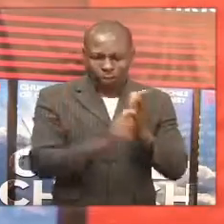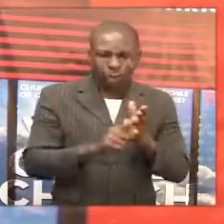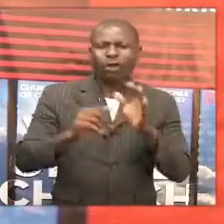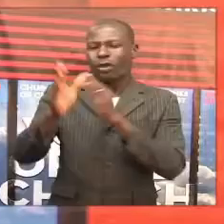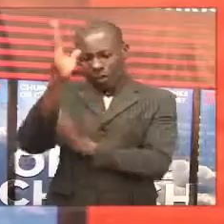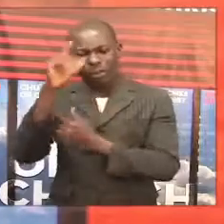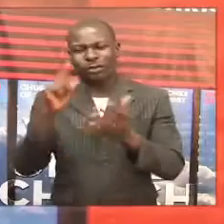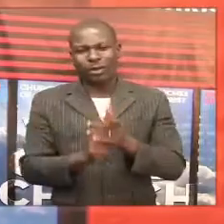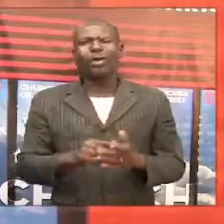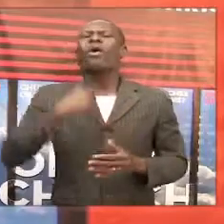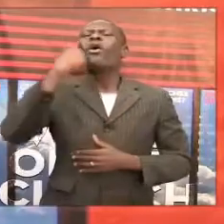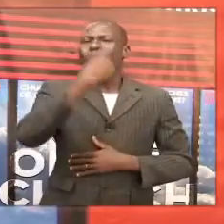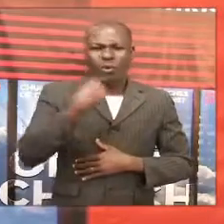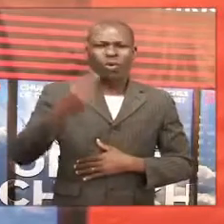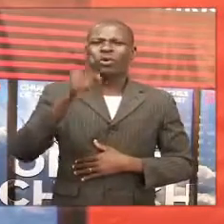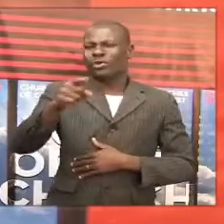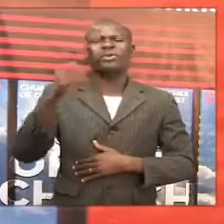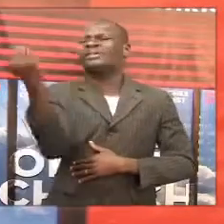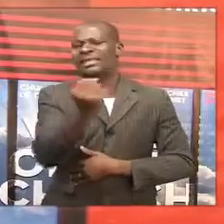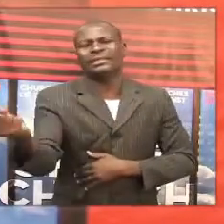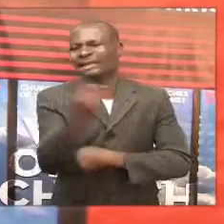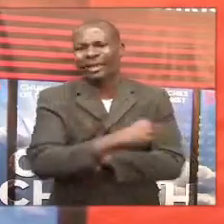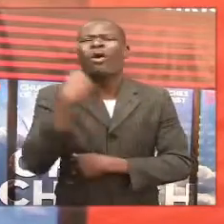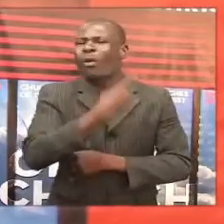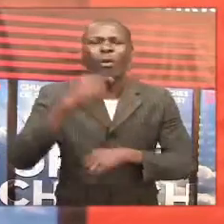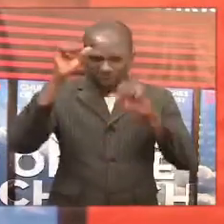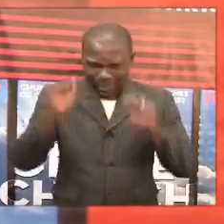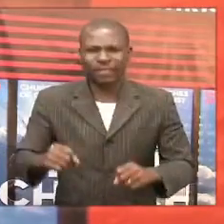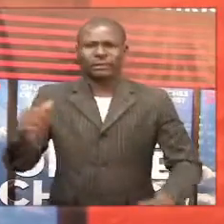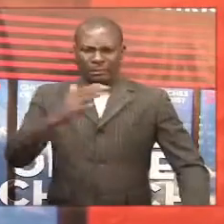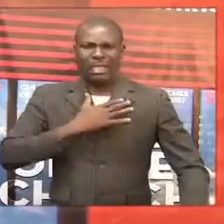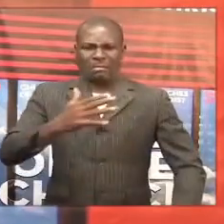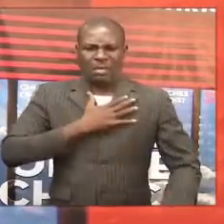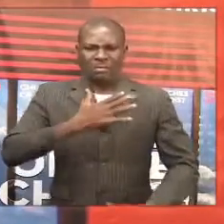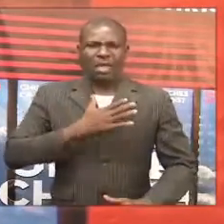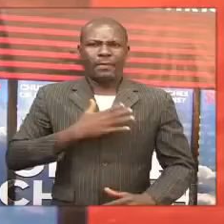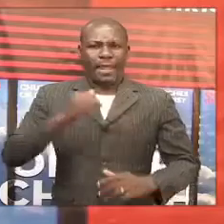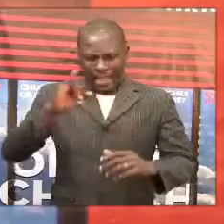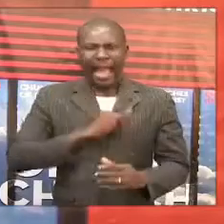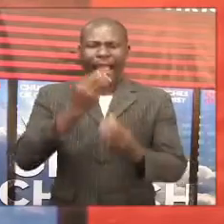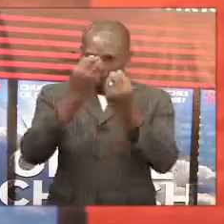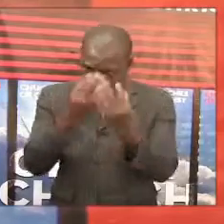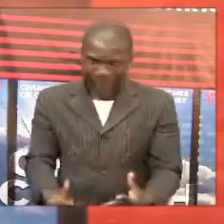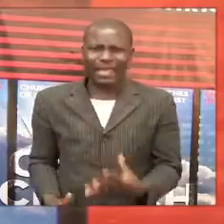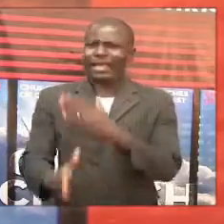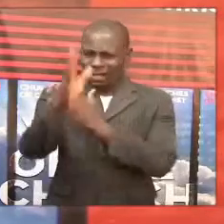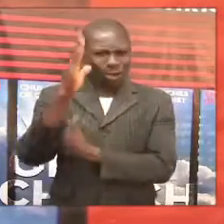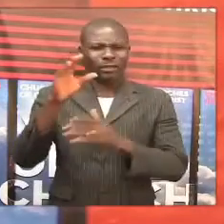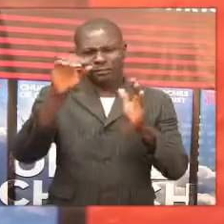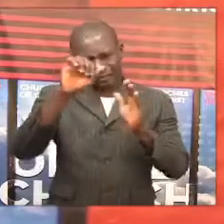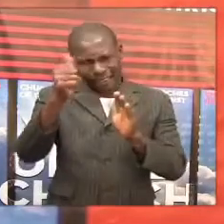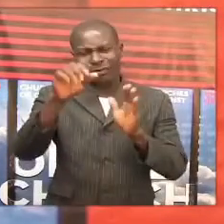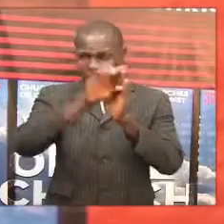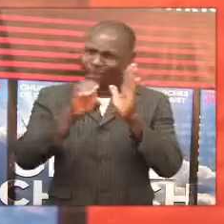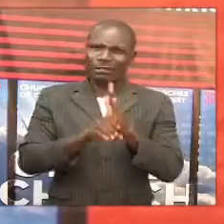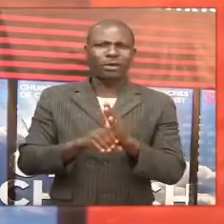mumu hwana mo mo kwa so memeda mumu hwana ene abetimi de onse si ubu se Onyame mra nsem du a odi ma Israel for no hwe Israel for no